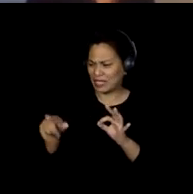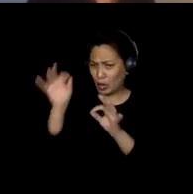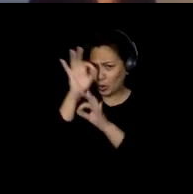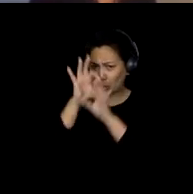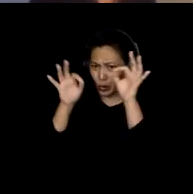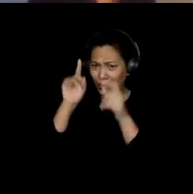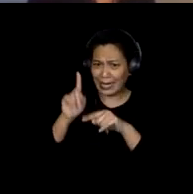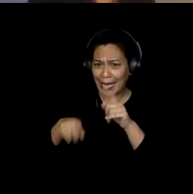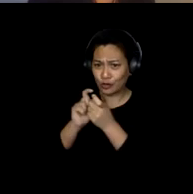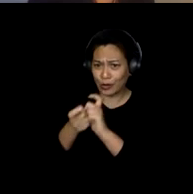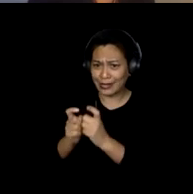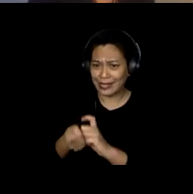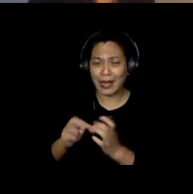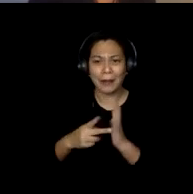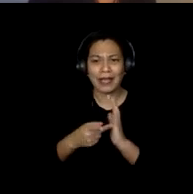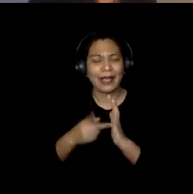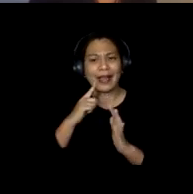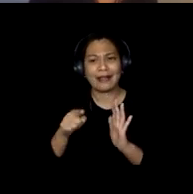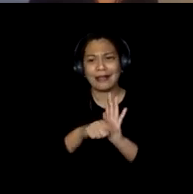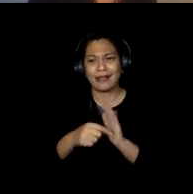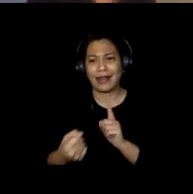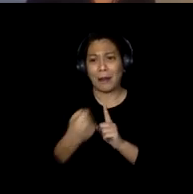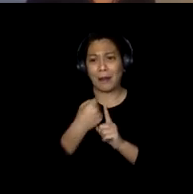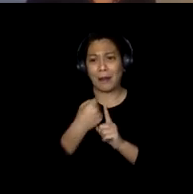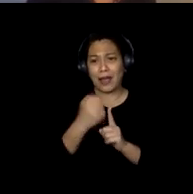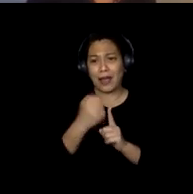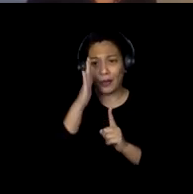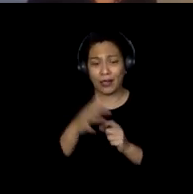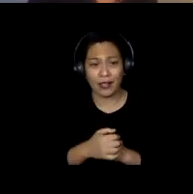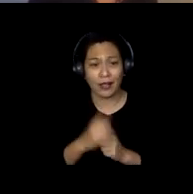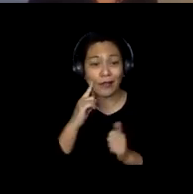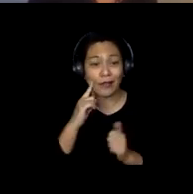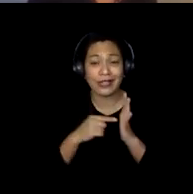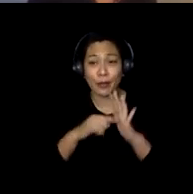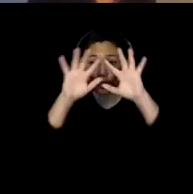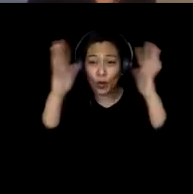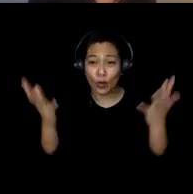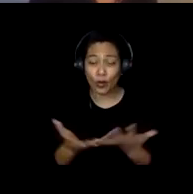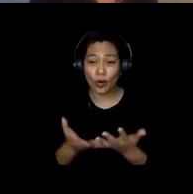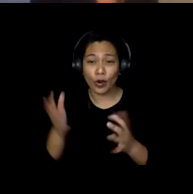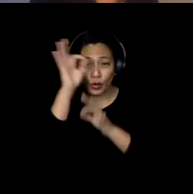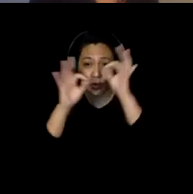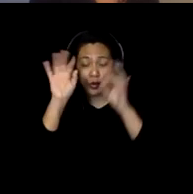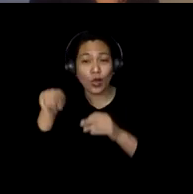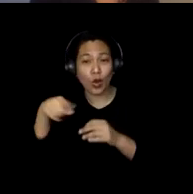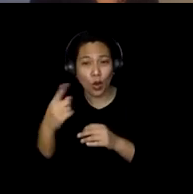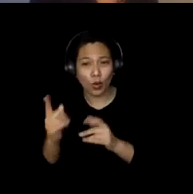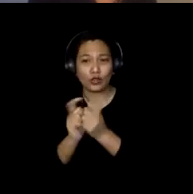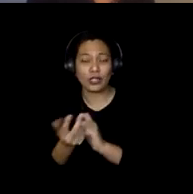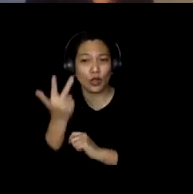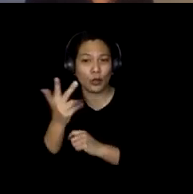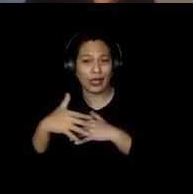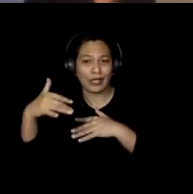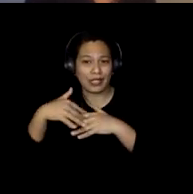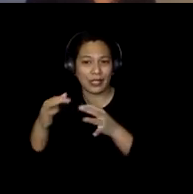disadvantage in search or displaying of content. For example, worldwide, Google only translates 3 Indigenous languages, but